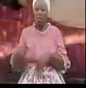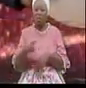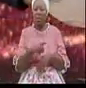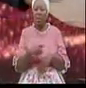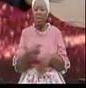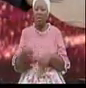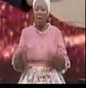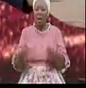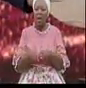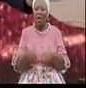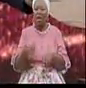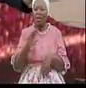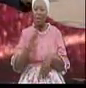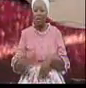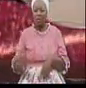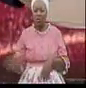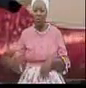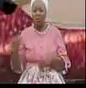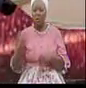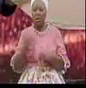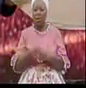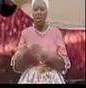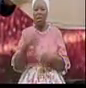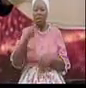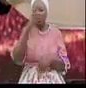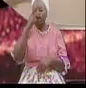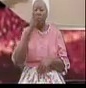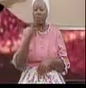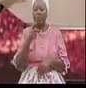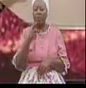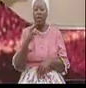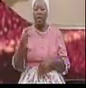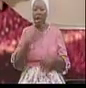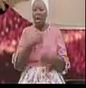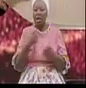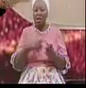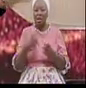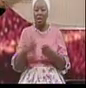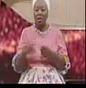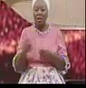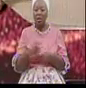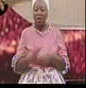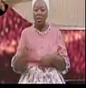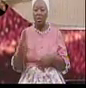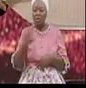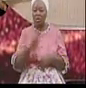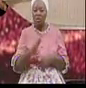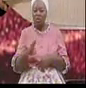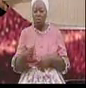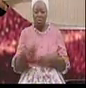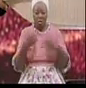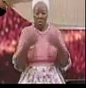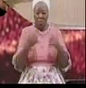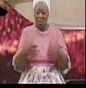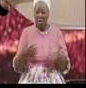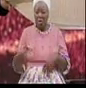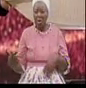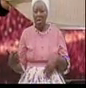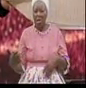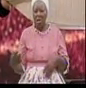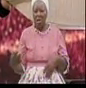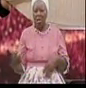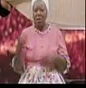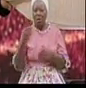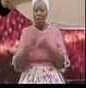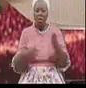like children in the kindergarten. And he used pictorial things, tangible things, what